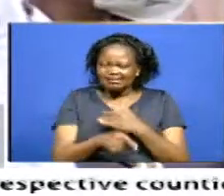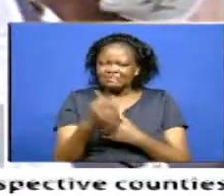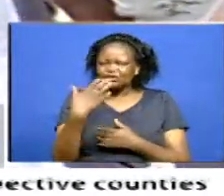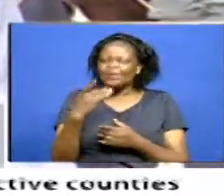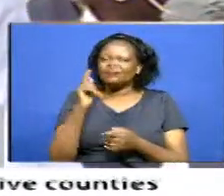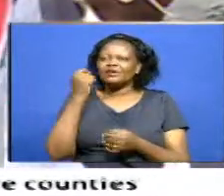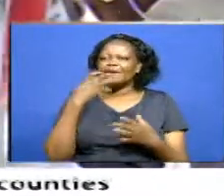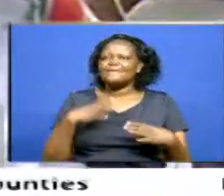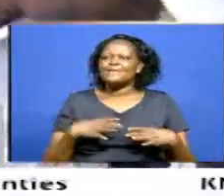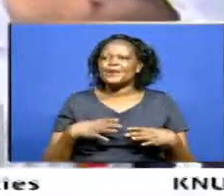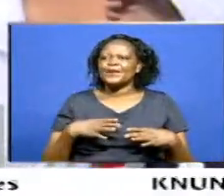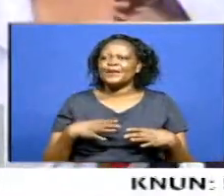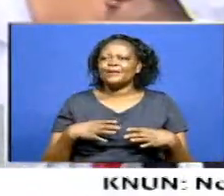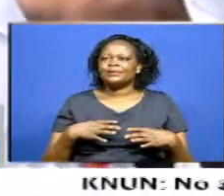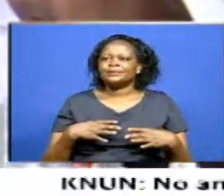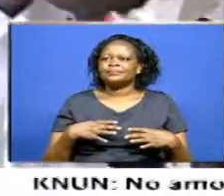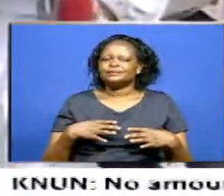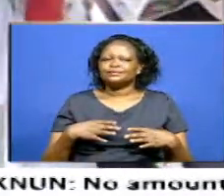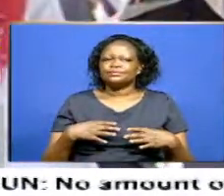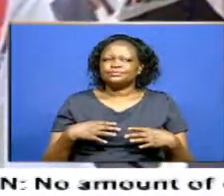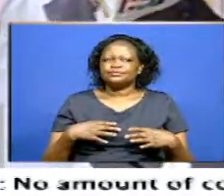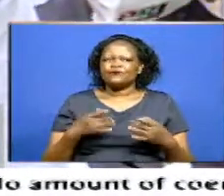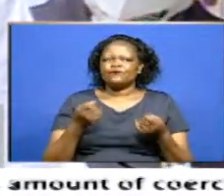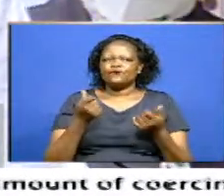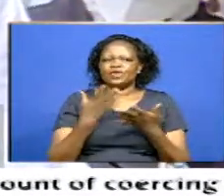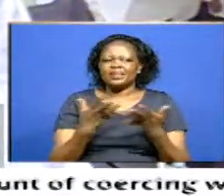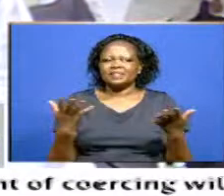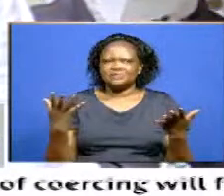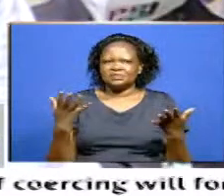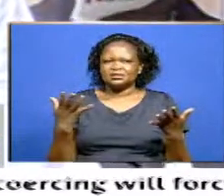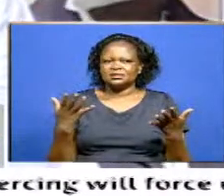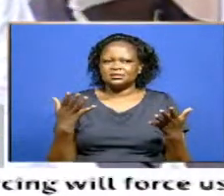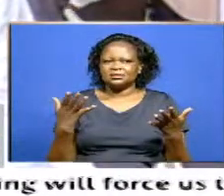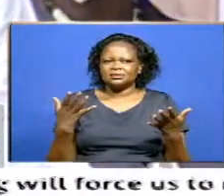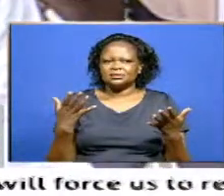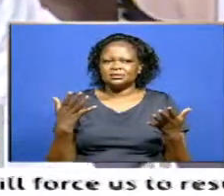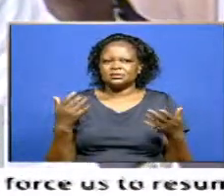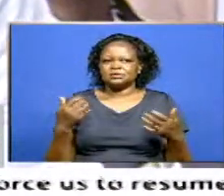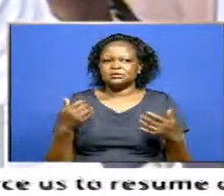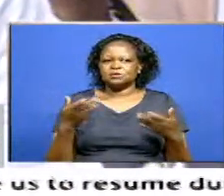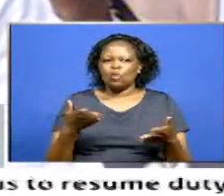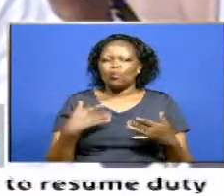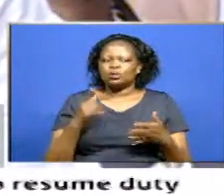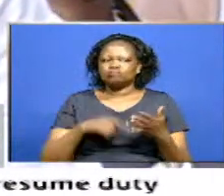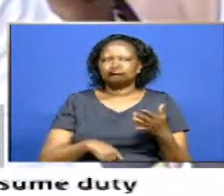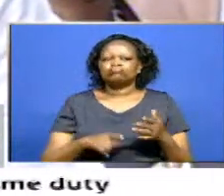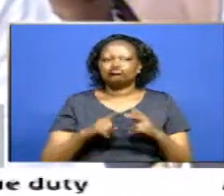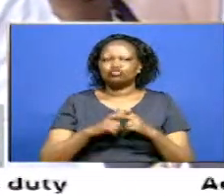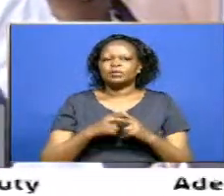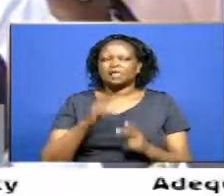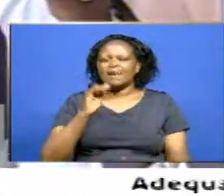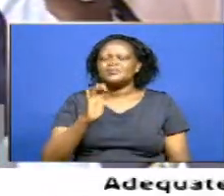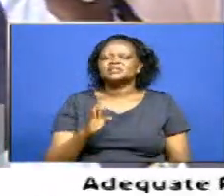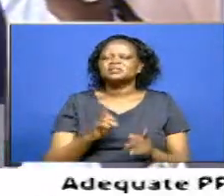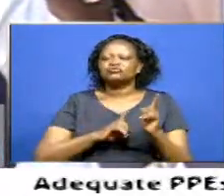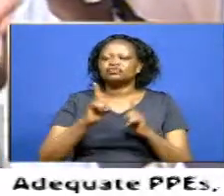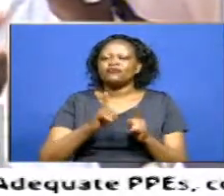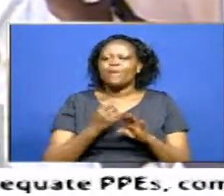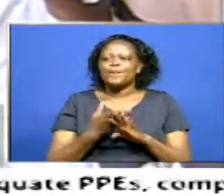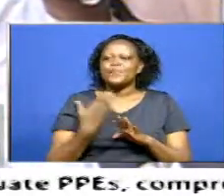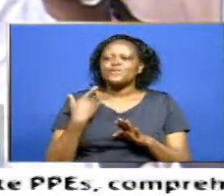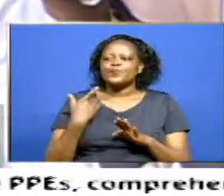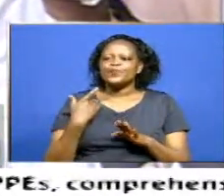Kenya. Kwa hiyo machache na mengi, tunaelekea safari ya IBC sasa. Wale walikuwa na